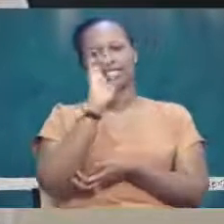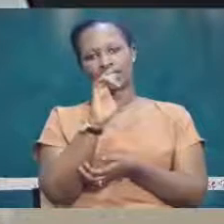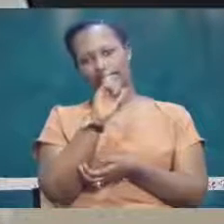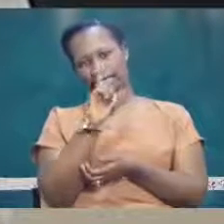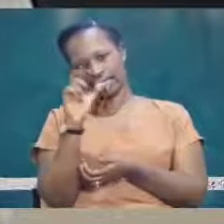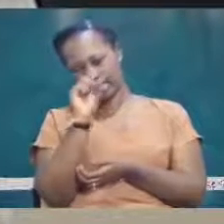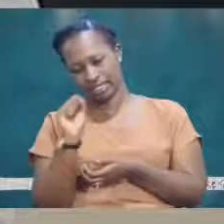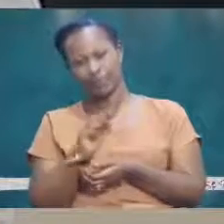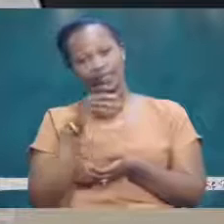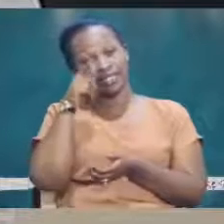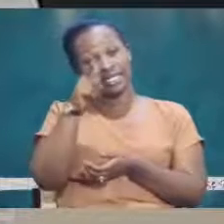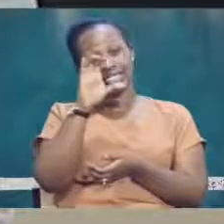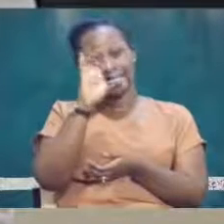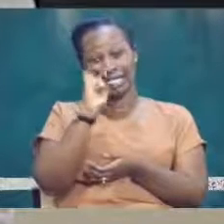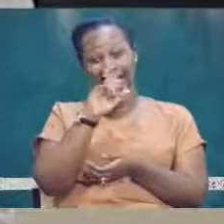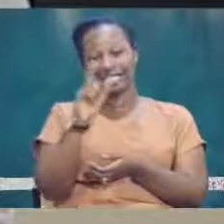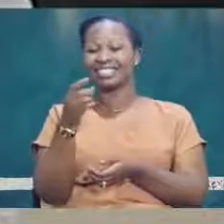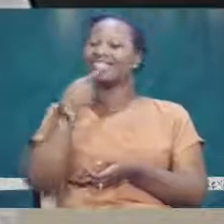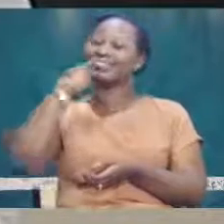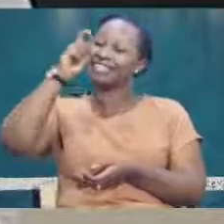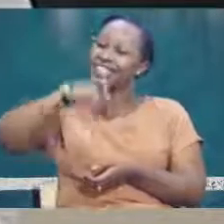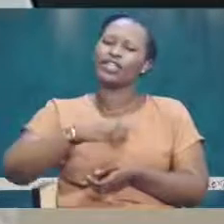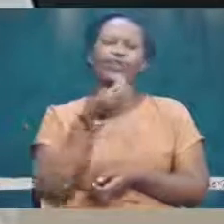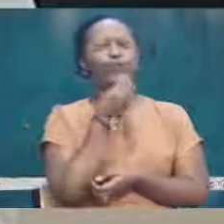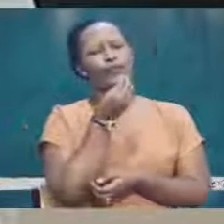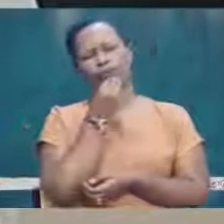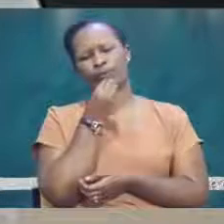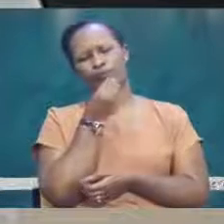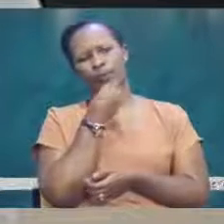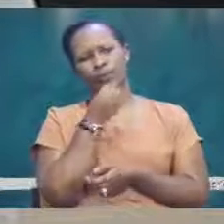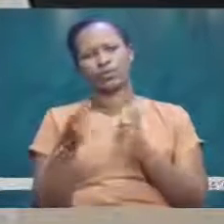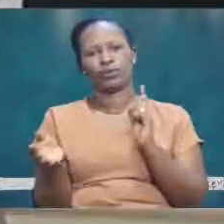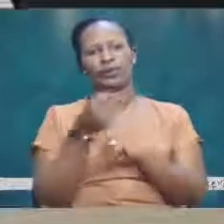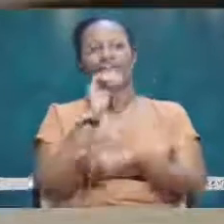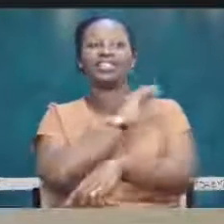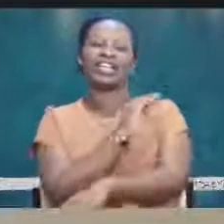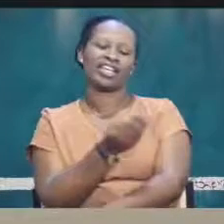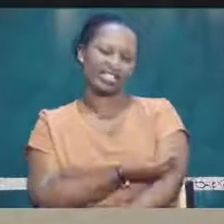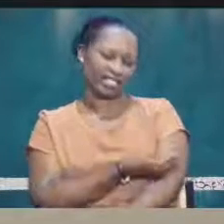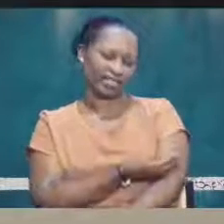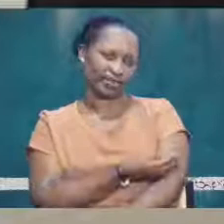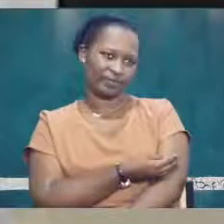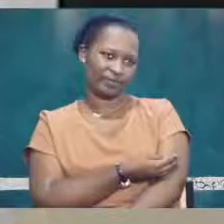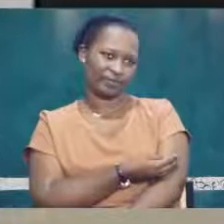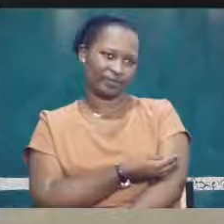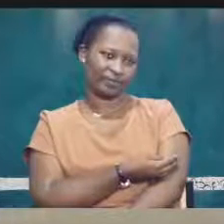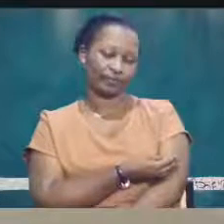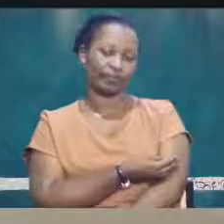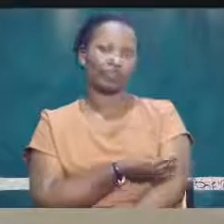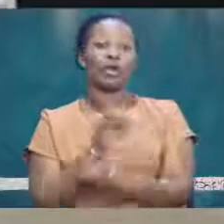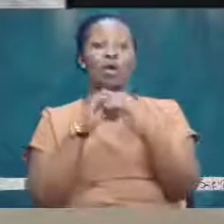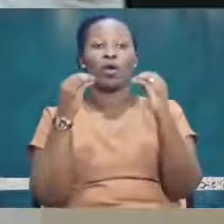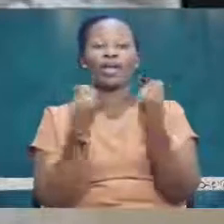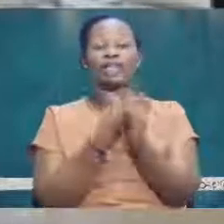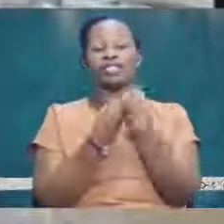cells need food nutrients to get energy. So,